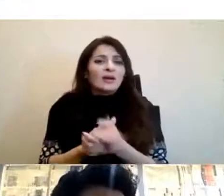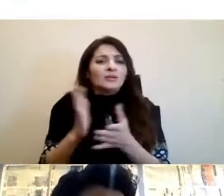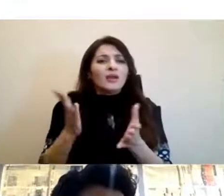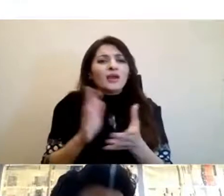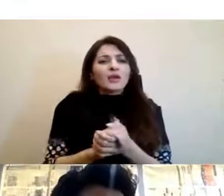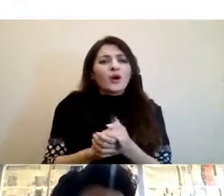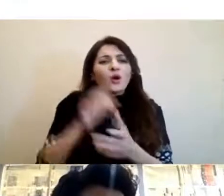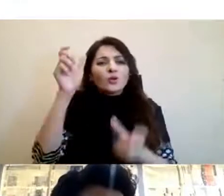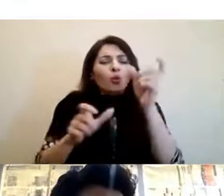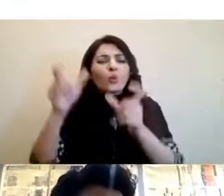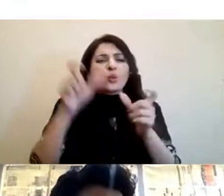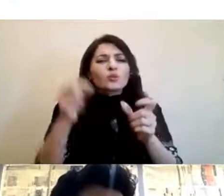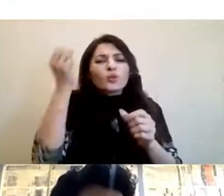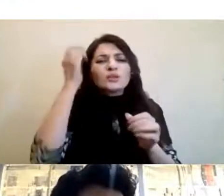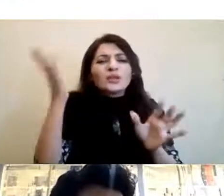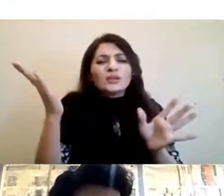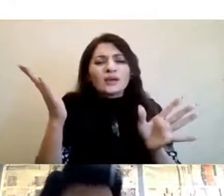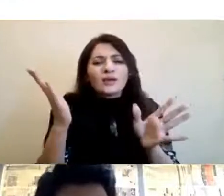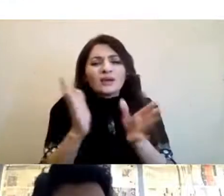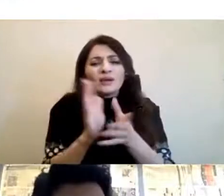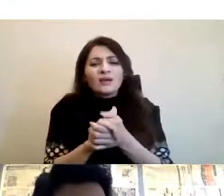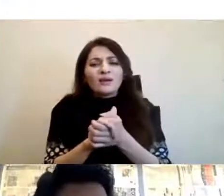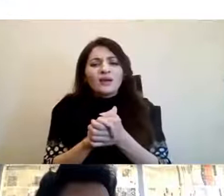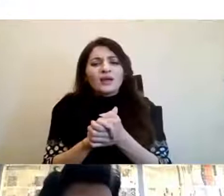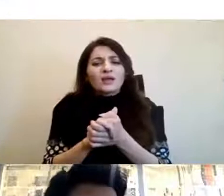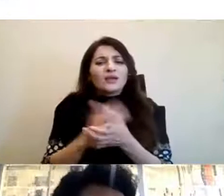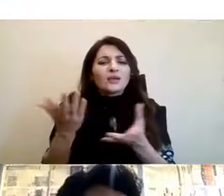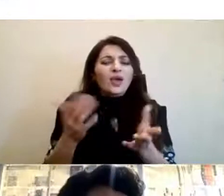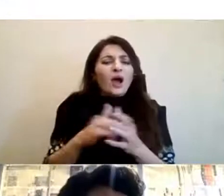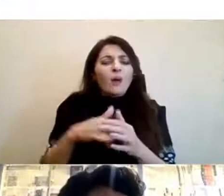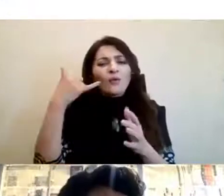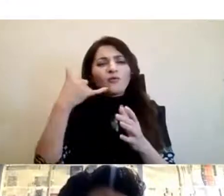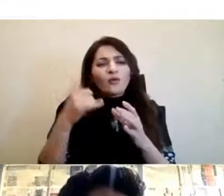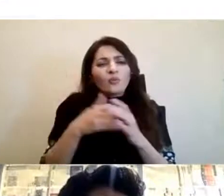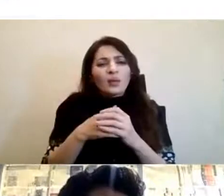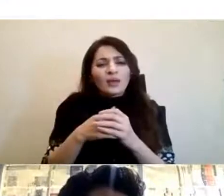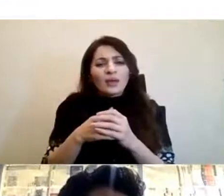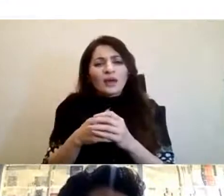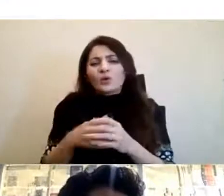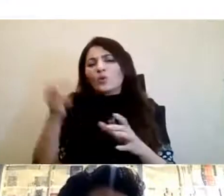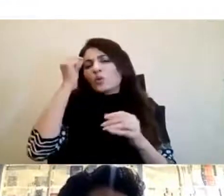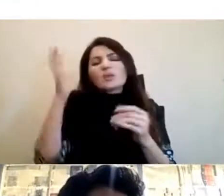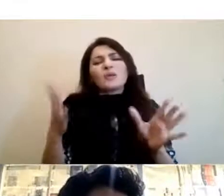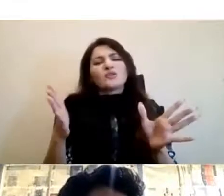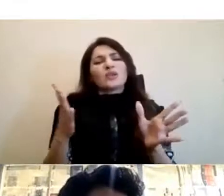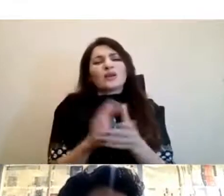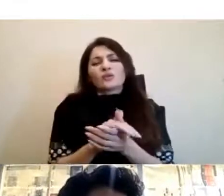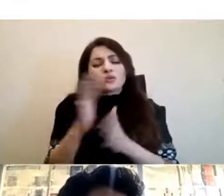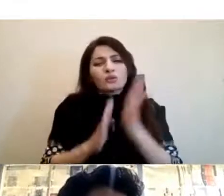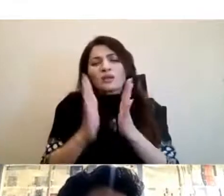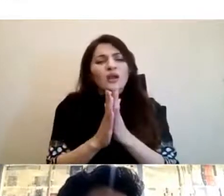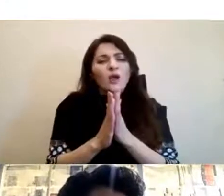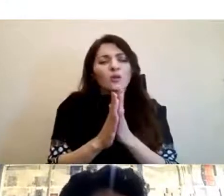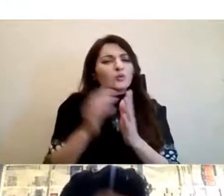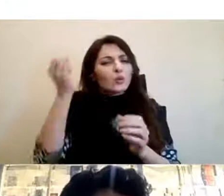type something and explain it and share it with each other on the phone, even if they could not understand sign language or anything. And